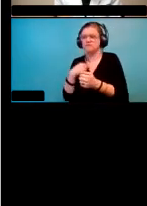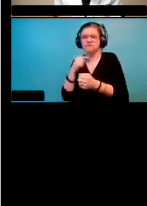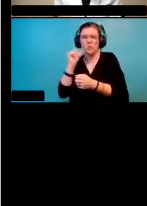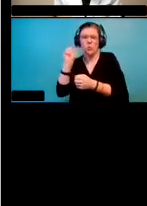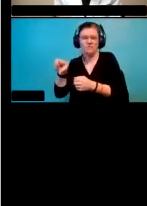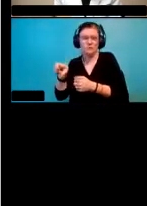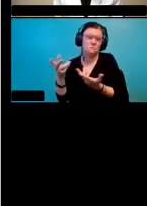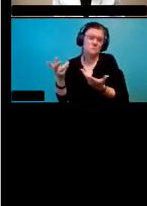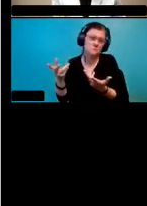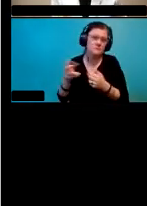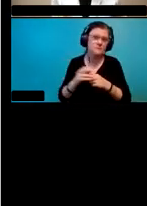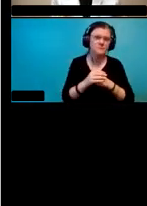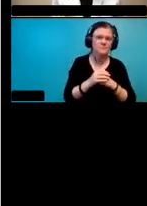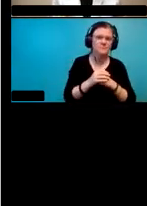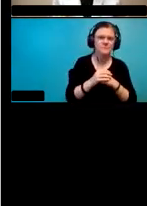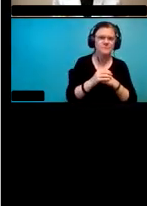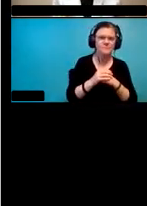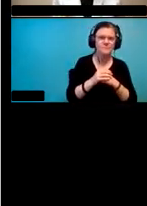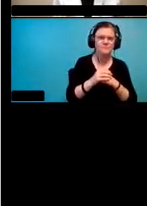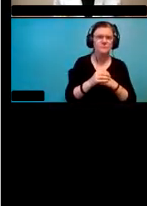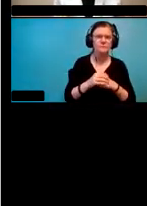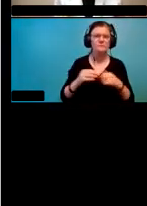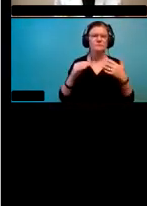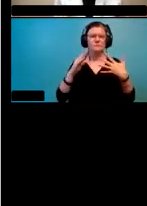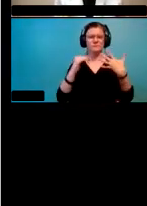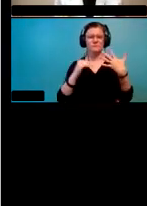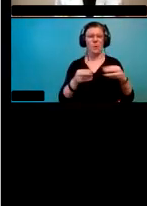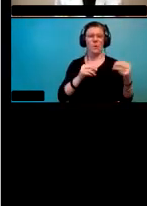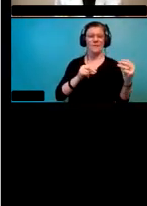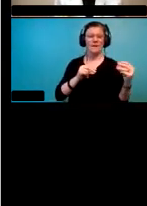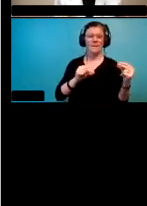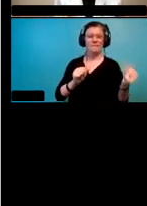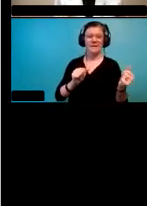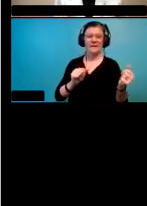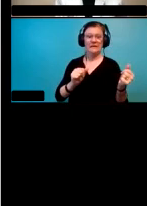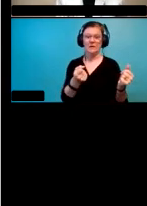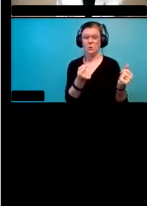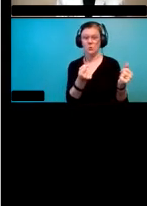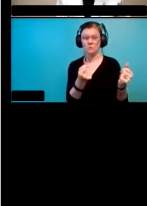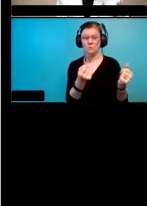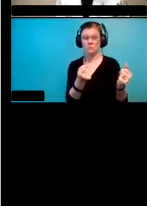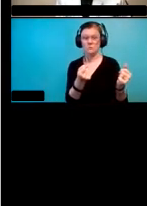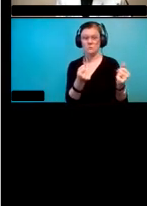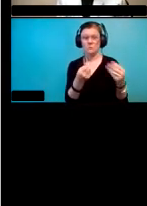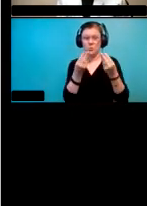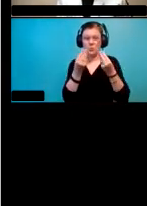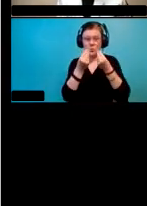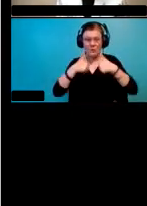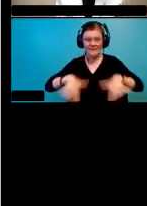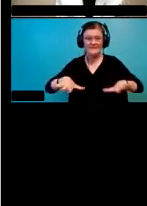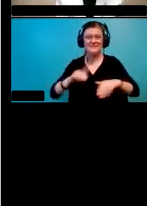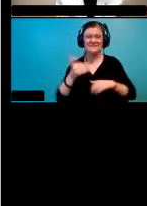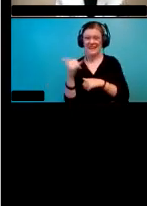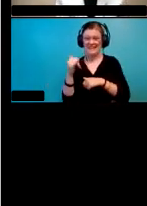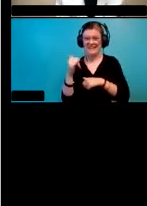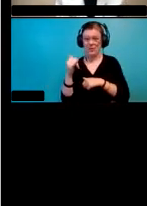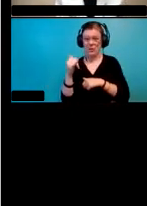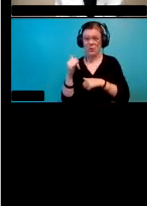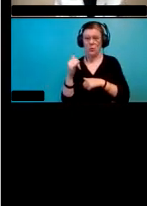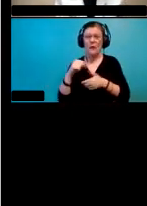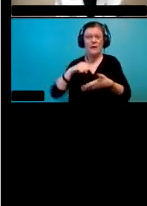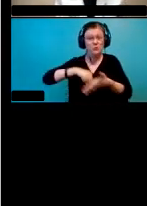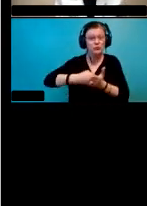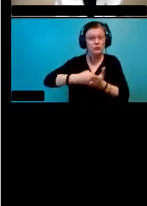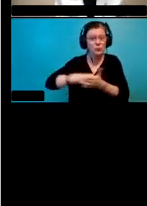an option. The immediate release carbidopa levodopa can be, that's the yellow pill, that can be